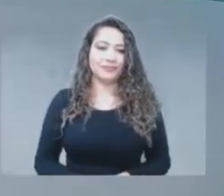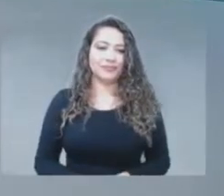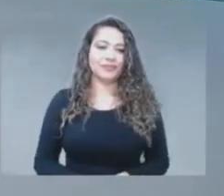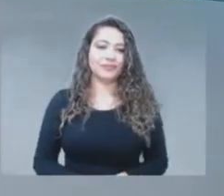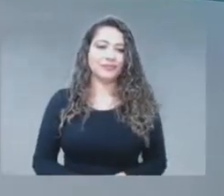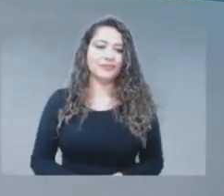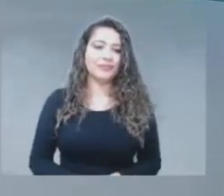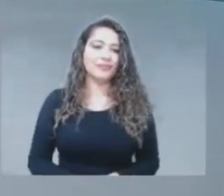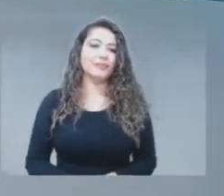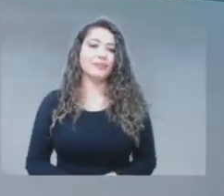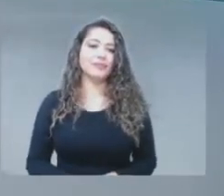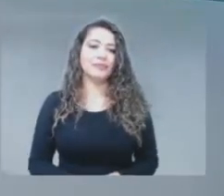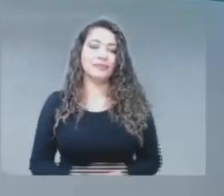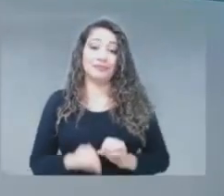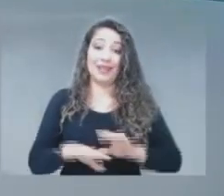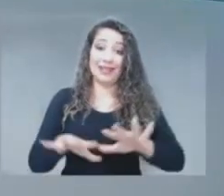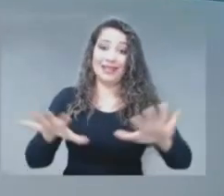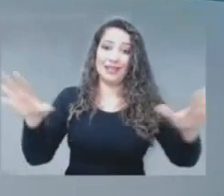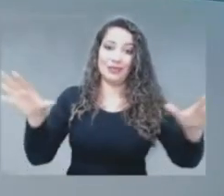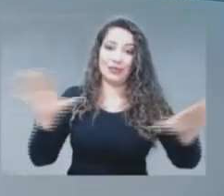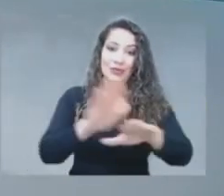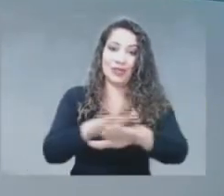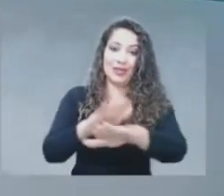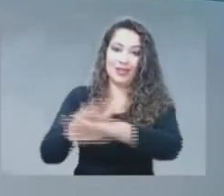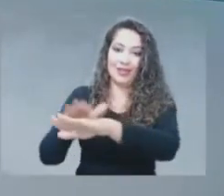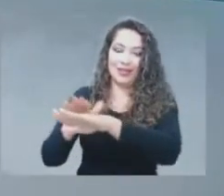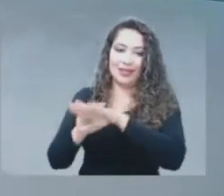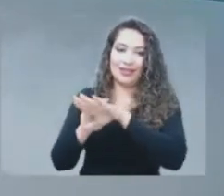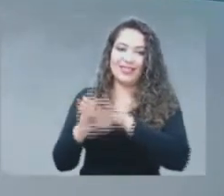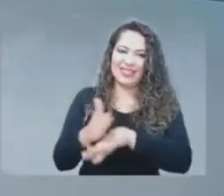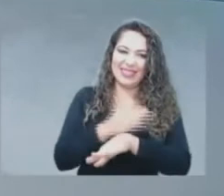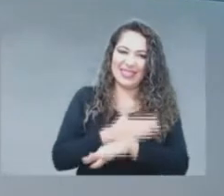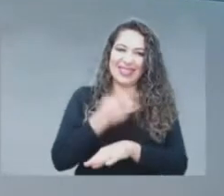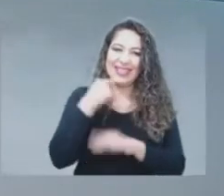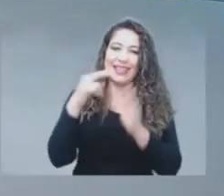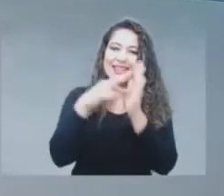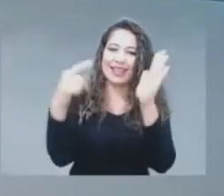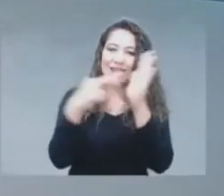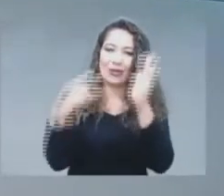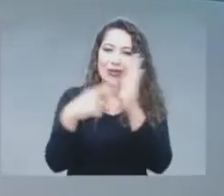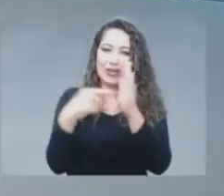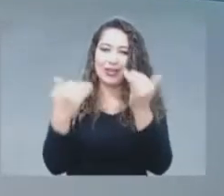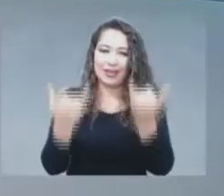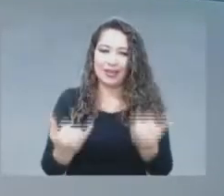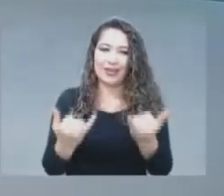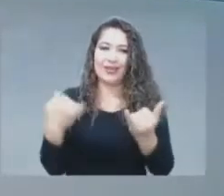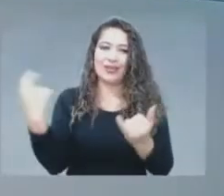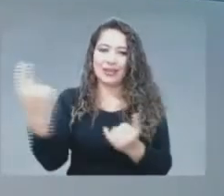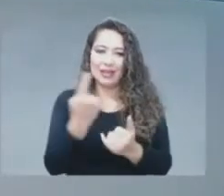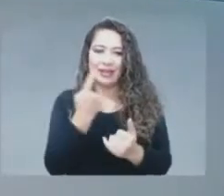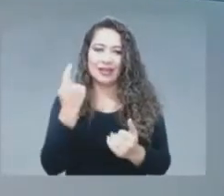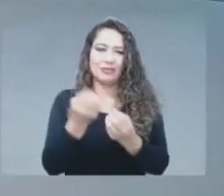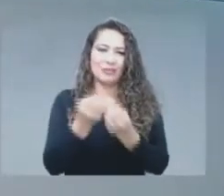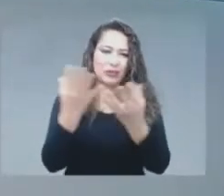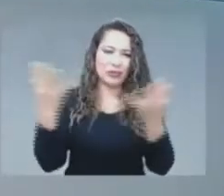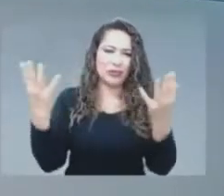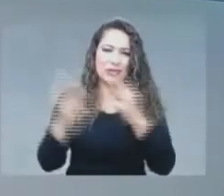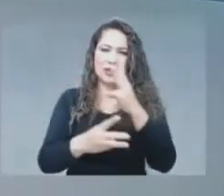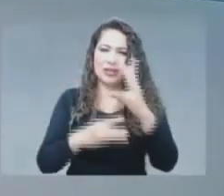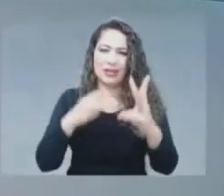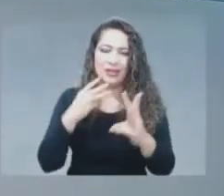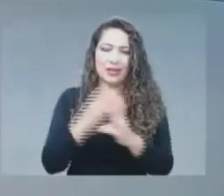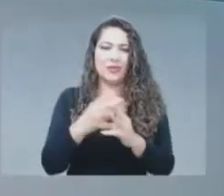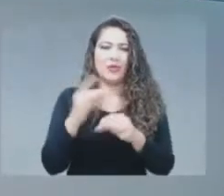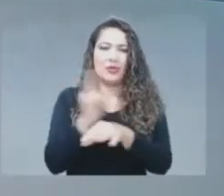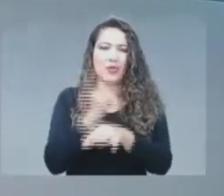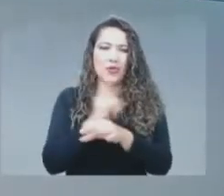before ending my presentation, I want to talk about the announcement I made. Technology that we are seeing in many parts of the world, that